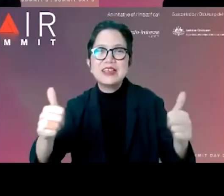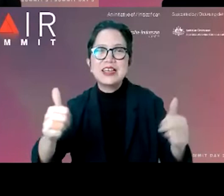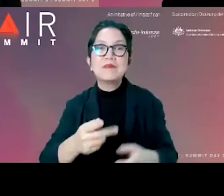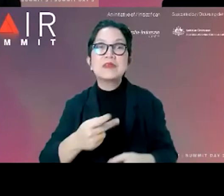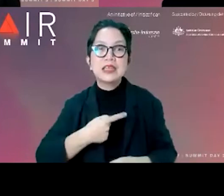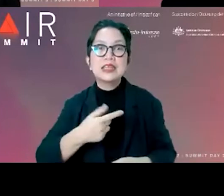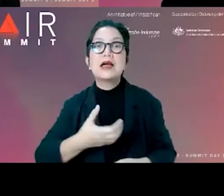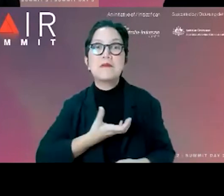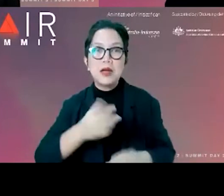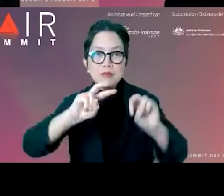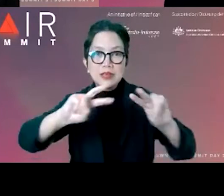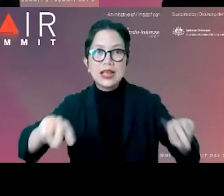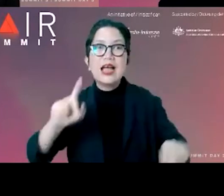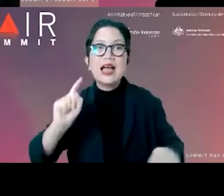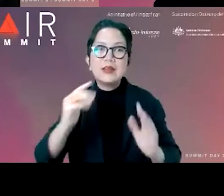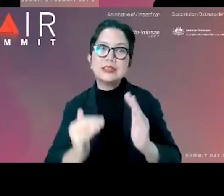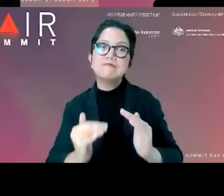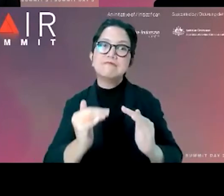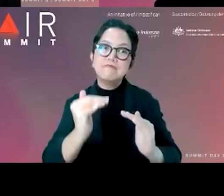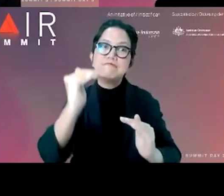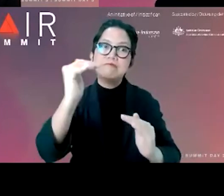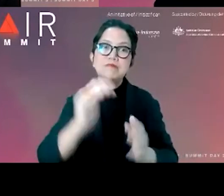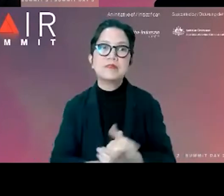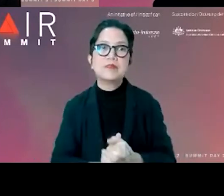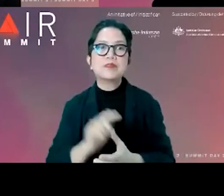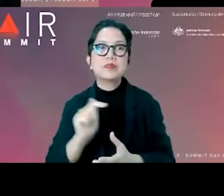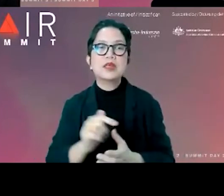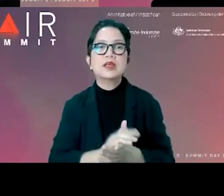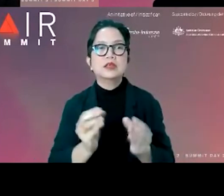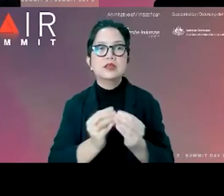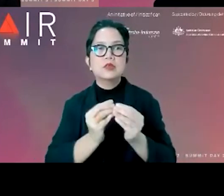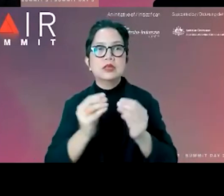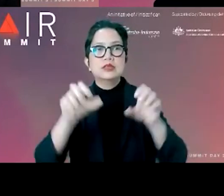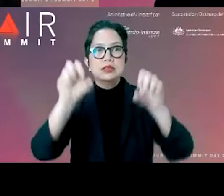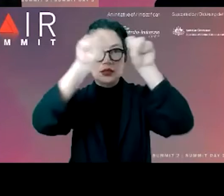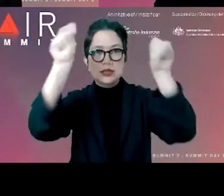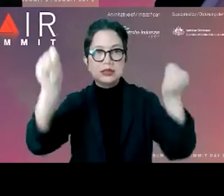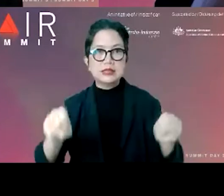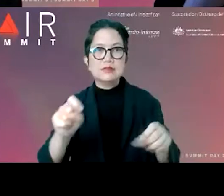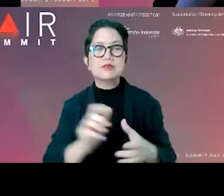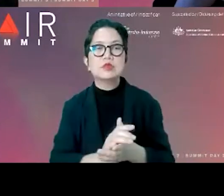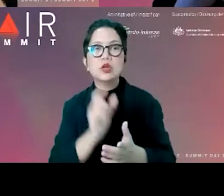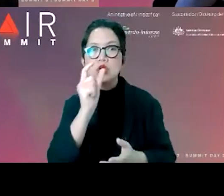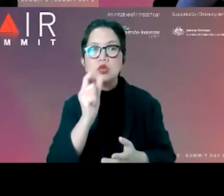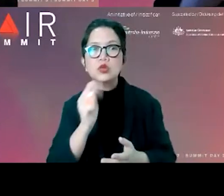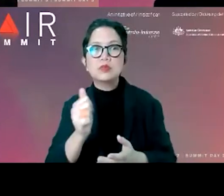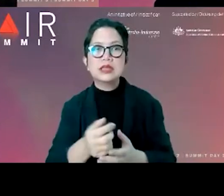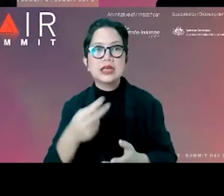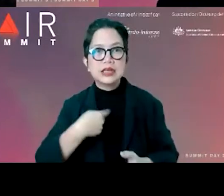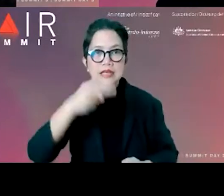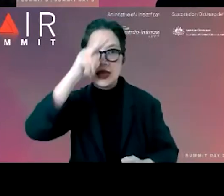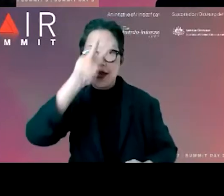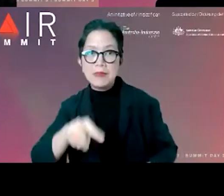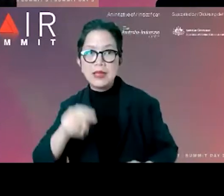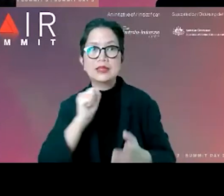full modelling available in the near future so that people can take a look at it. I want to go more into it, but